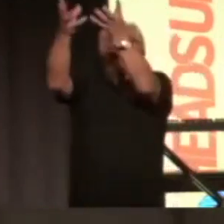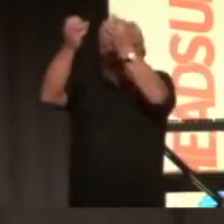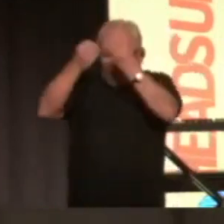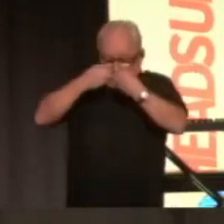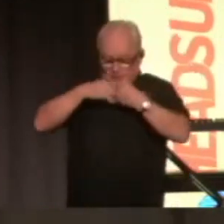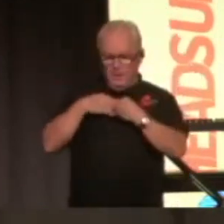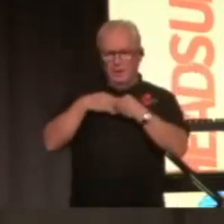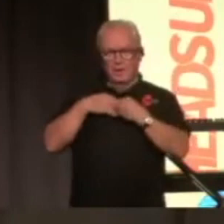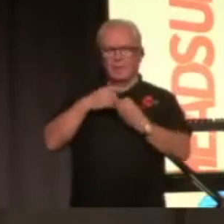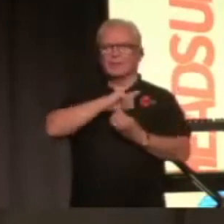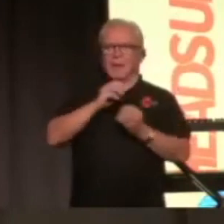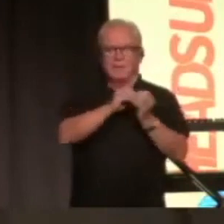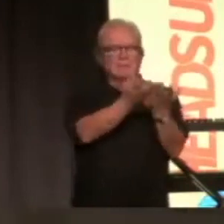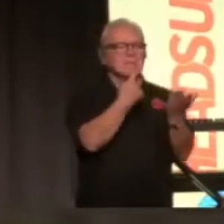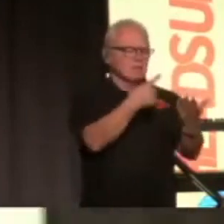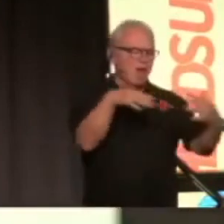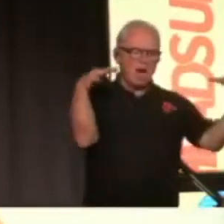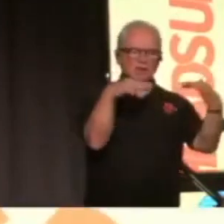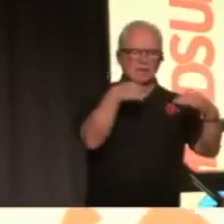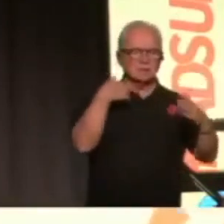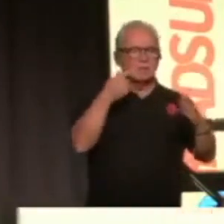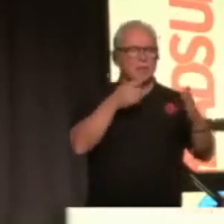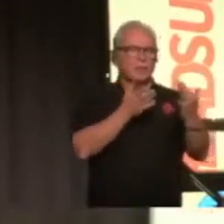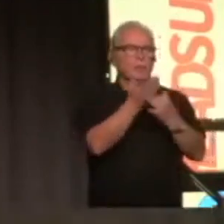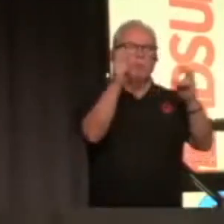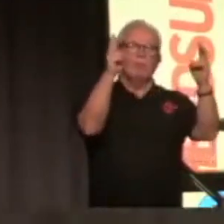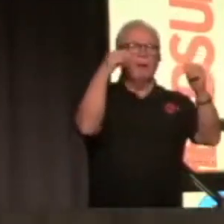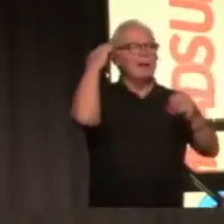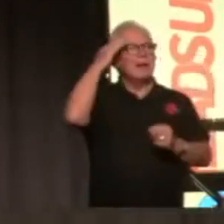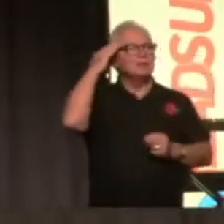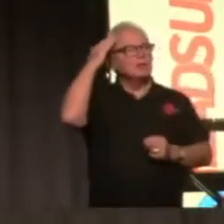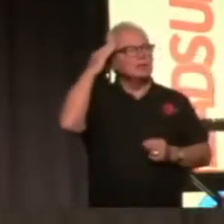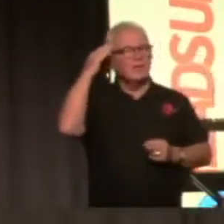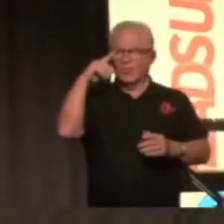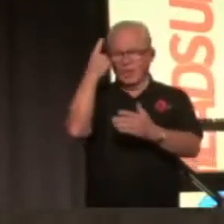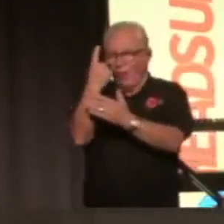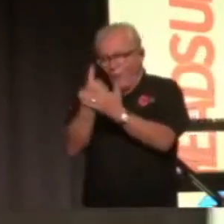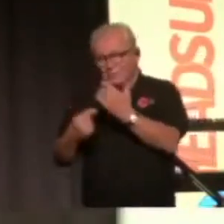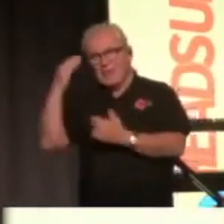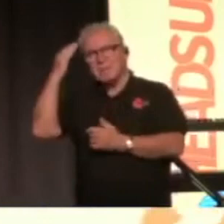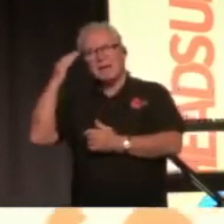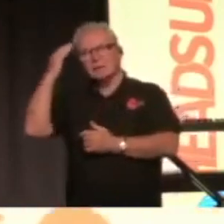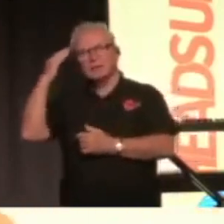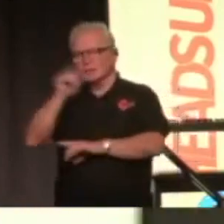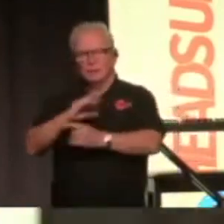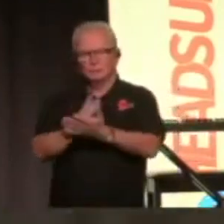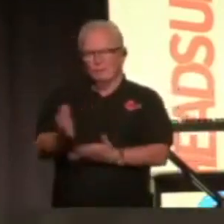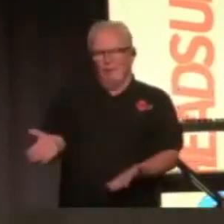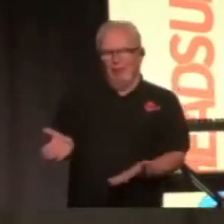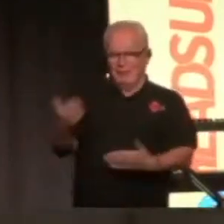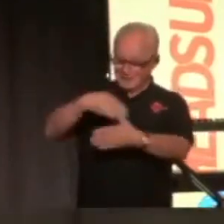That's why the Bible calls the attack imaginations. They're just imagination. It's in